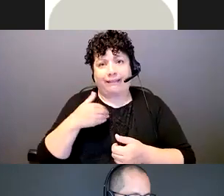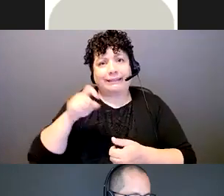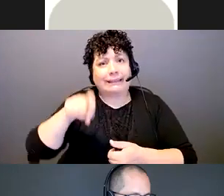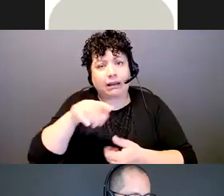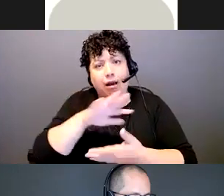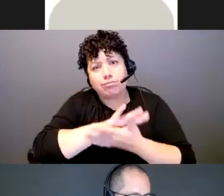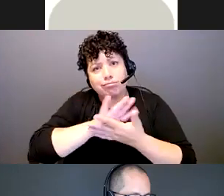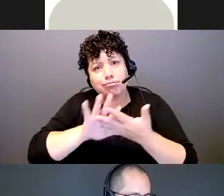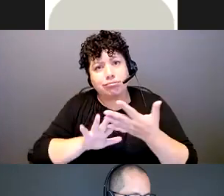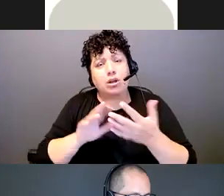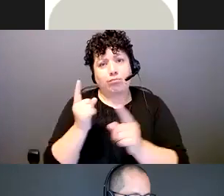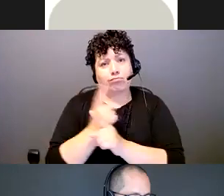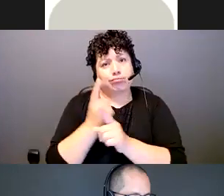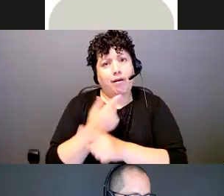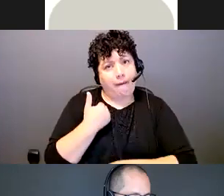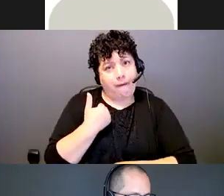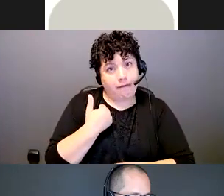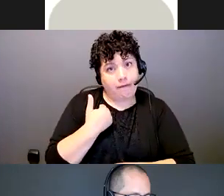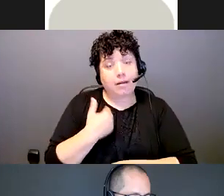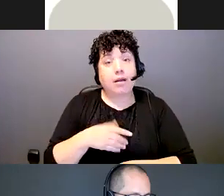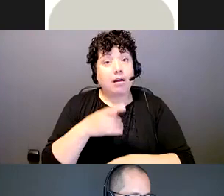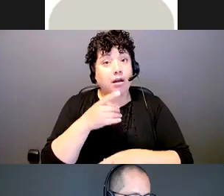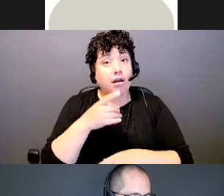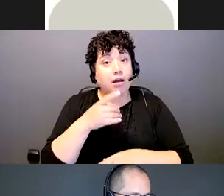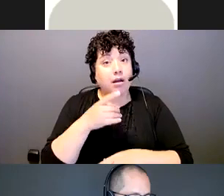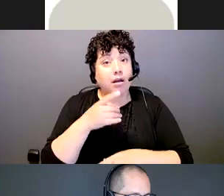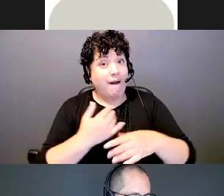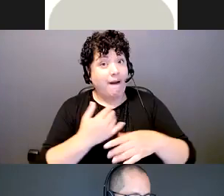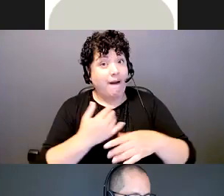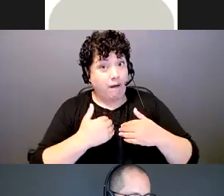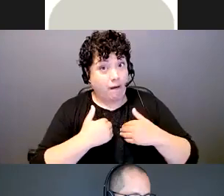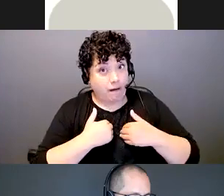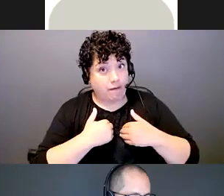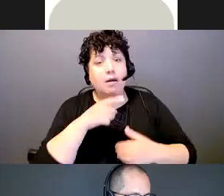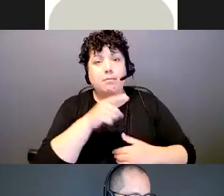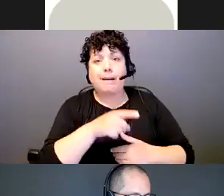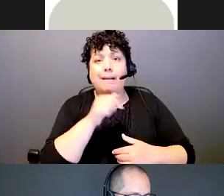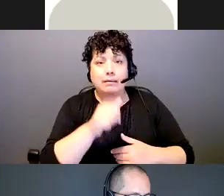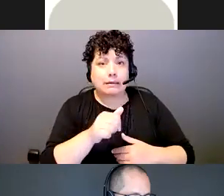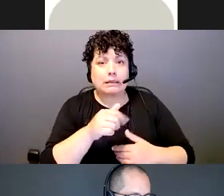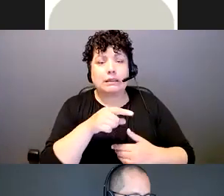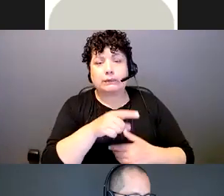is alcohol present, but not enough to cause risk or harm.